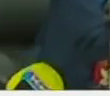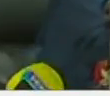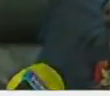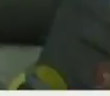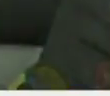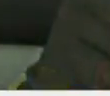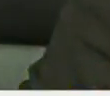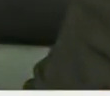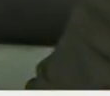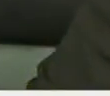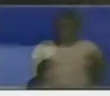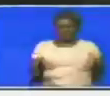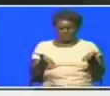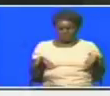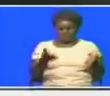We are here